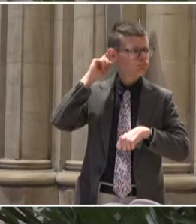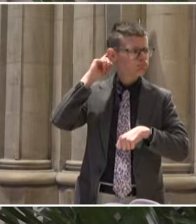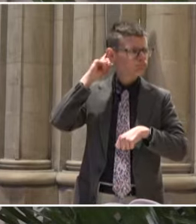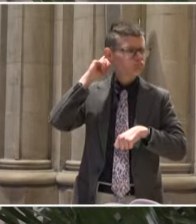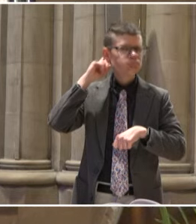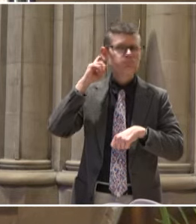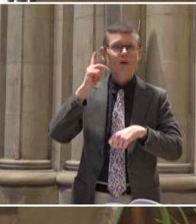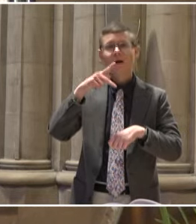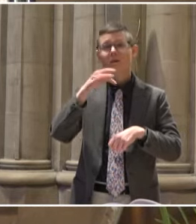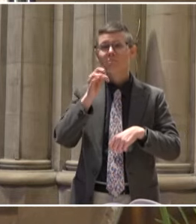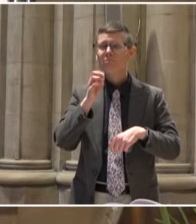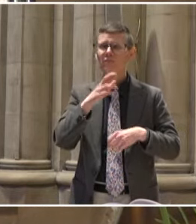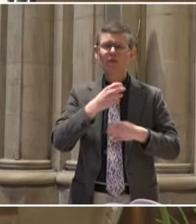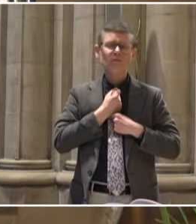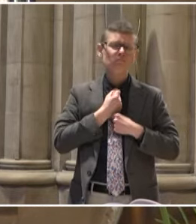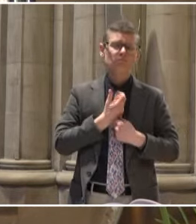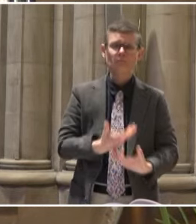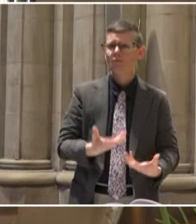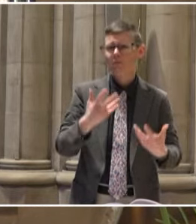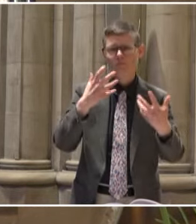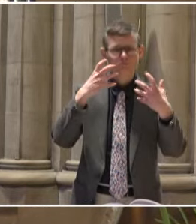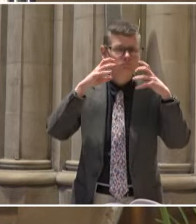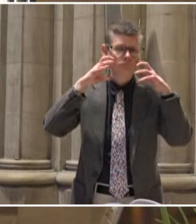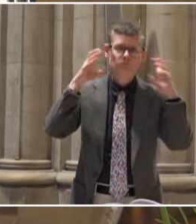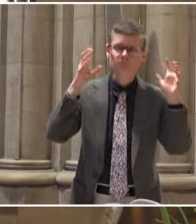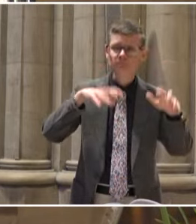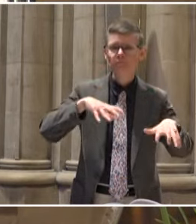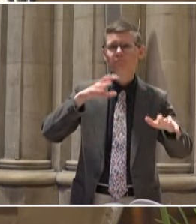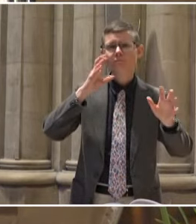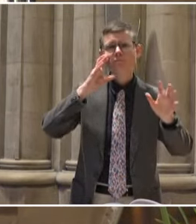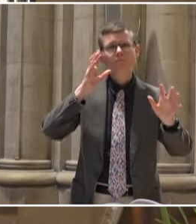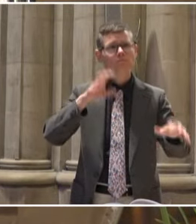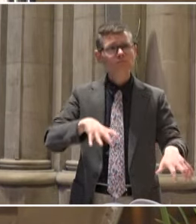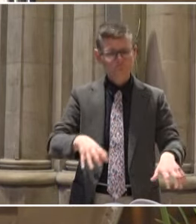down and wept.